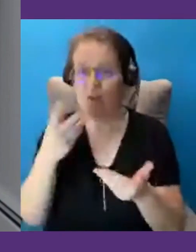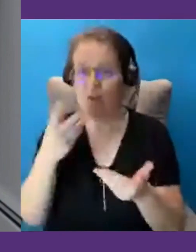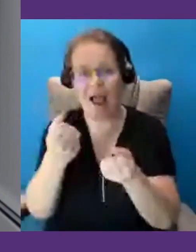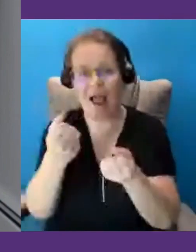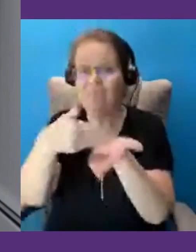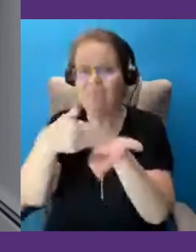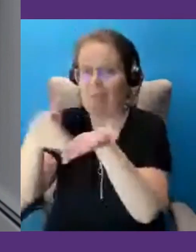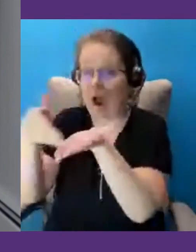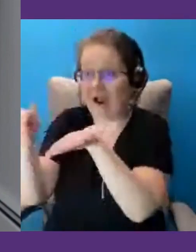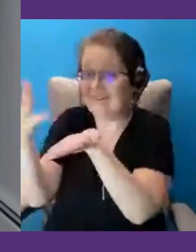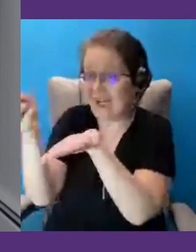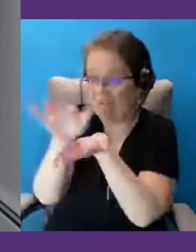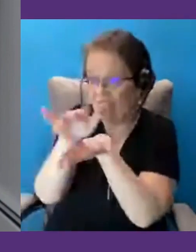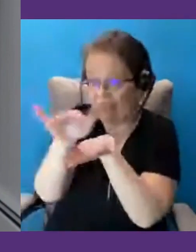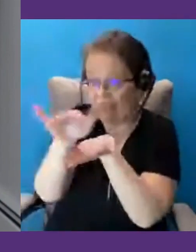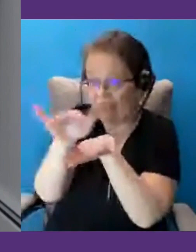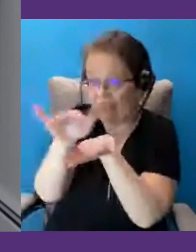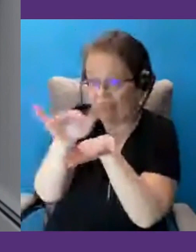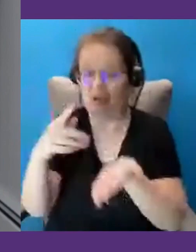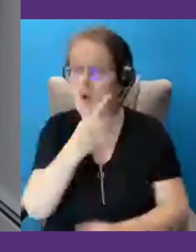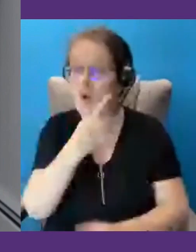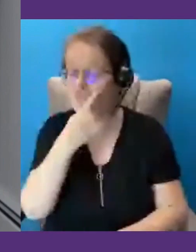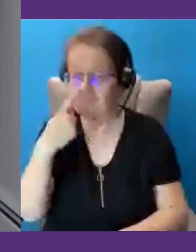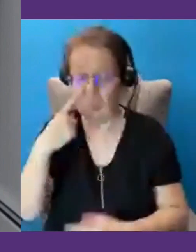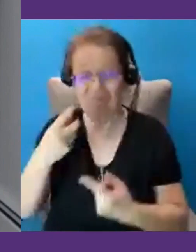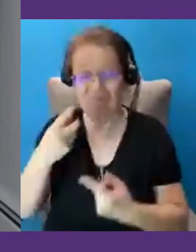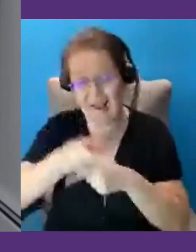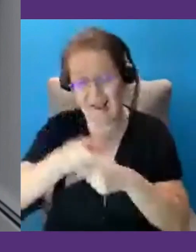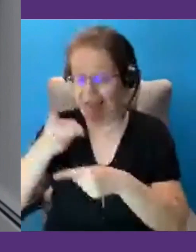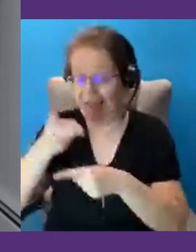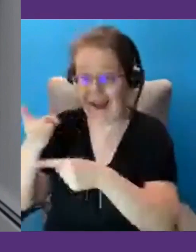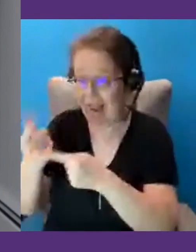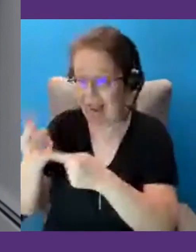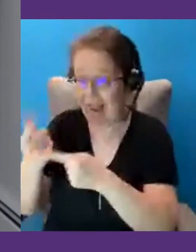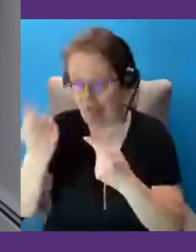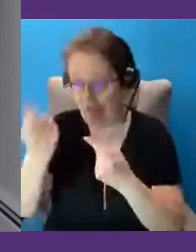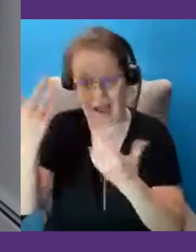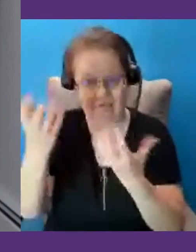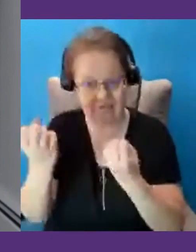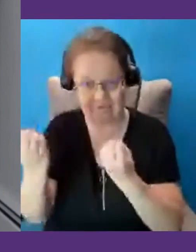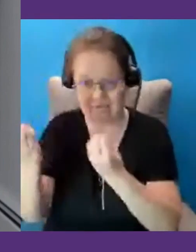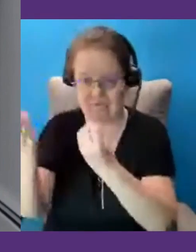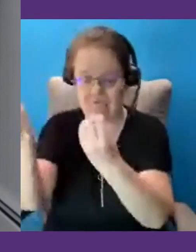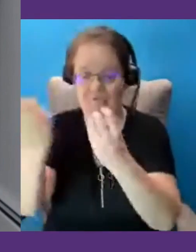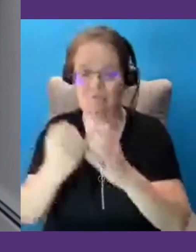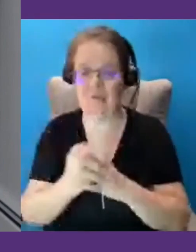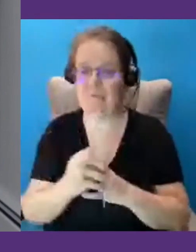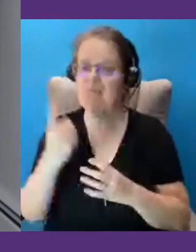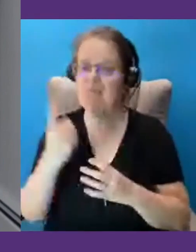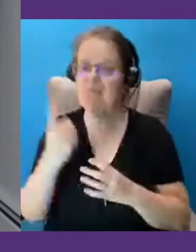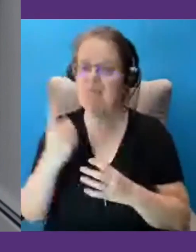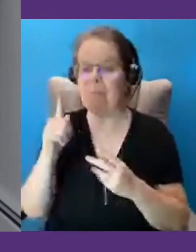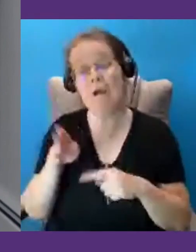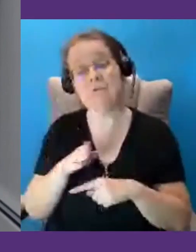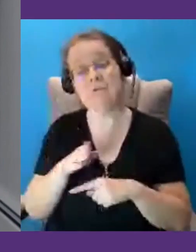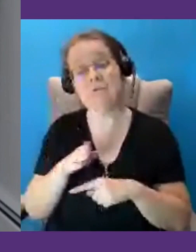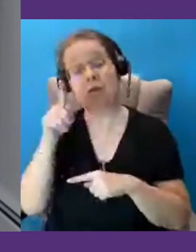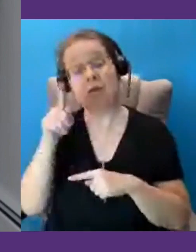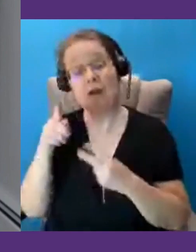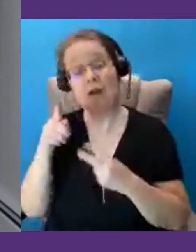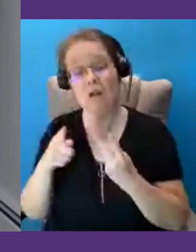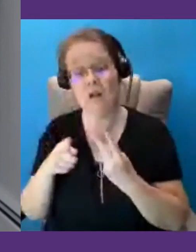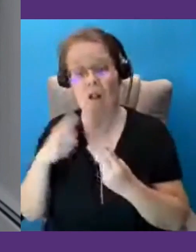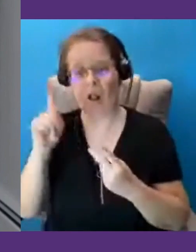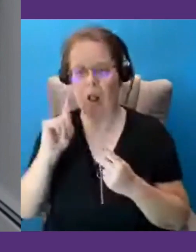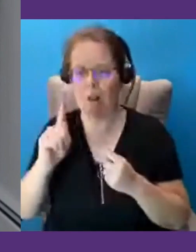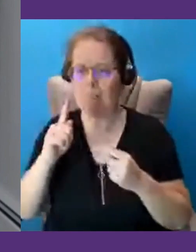there, it's now been proven time and time again, but it's also, they're sort of at the other side of this is hiring